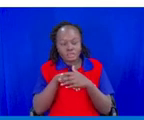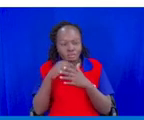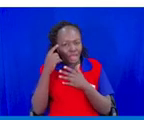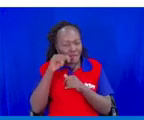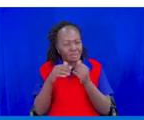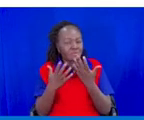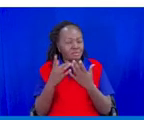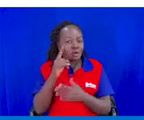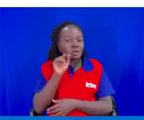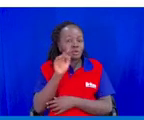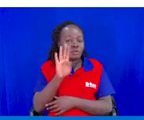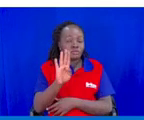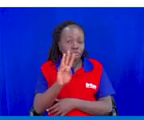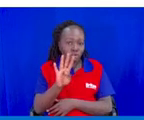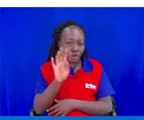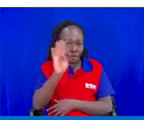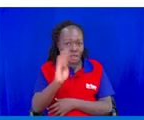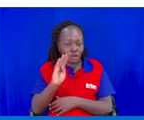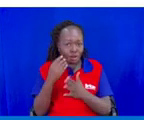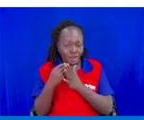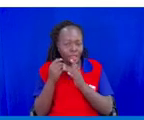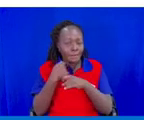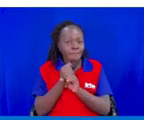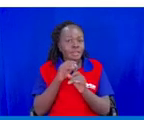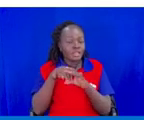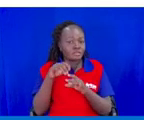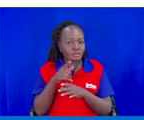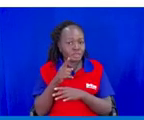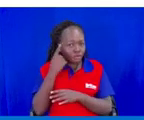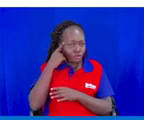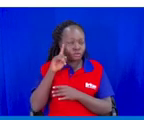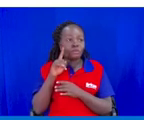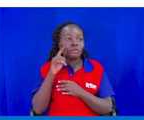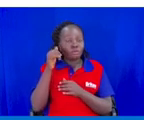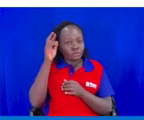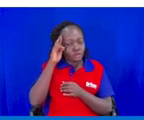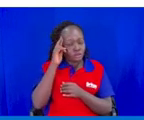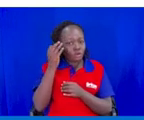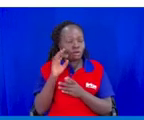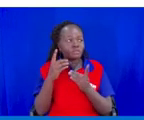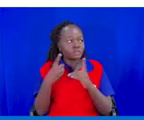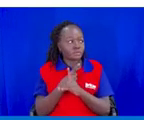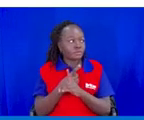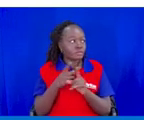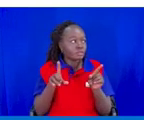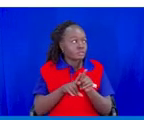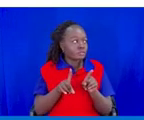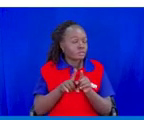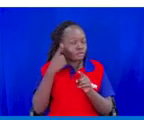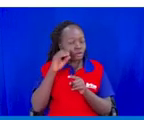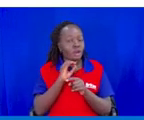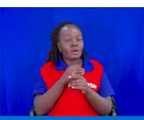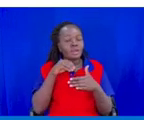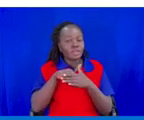billion shillings. And we made this investment in the pursuit of diversification in as far as returns for our investors